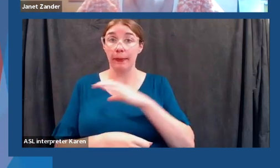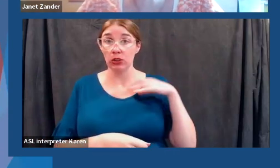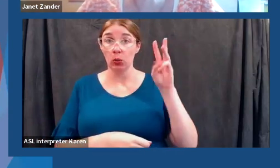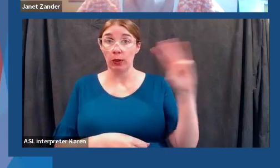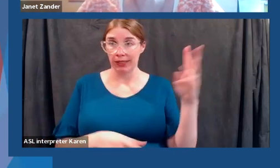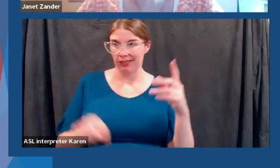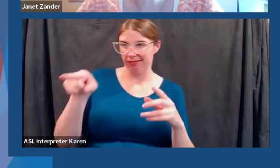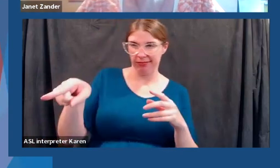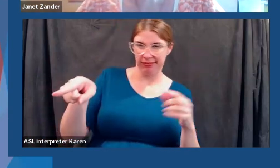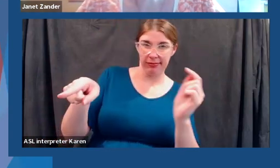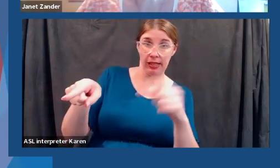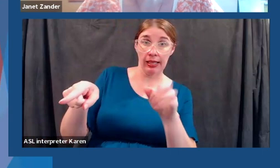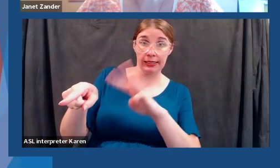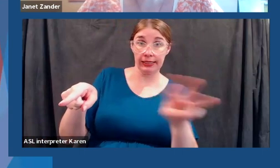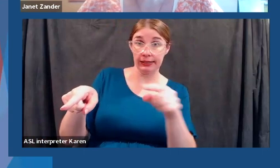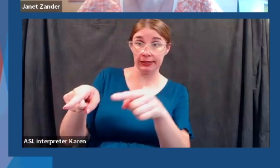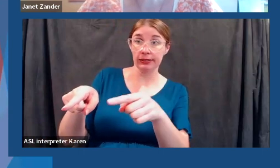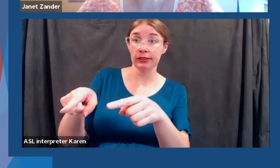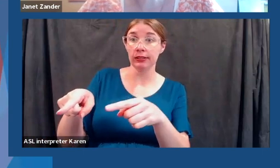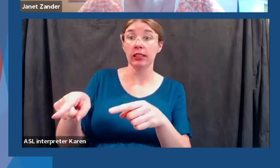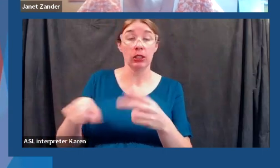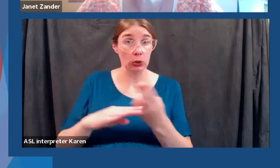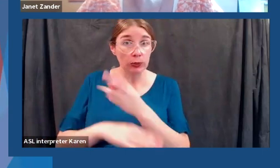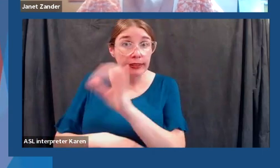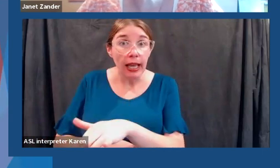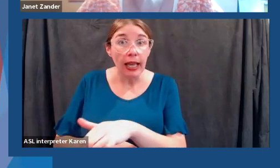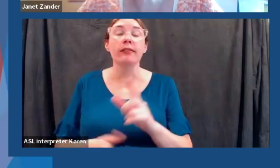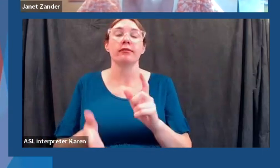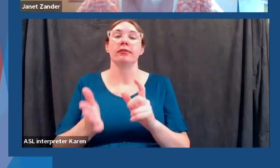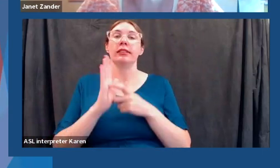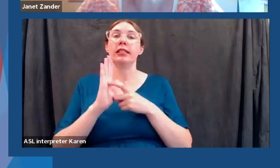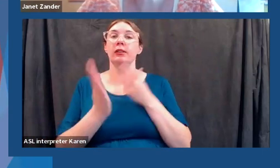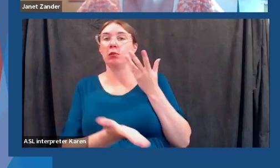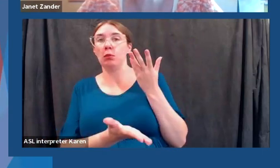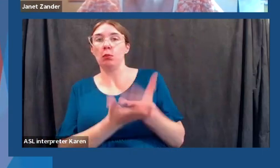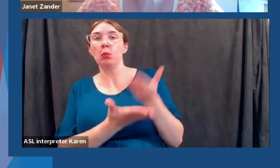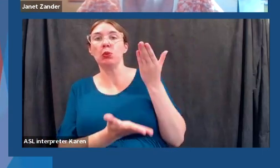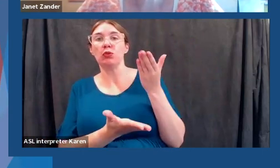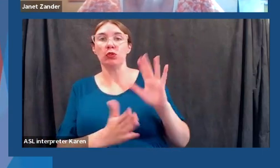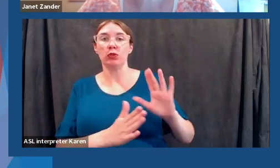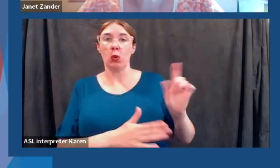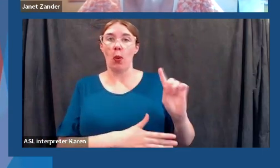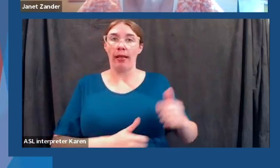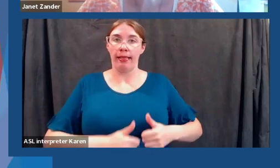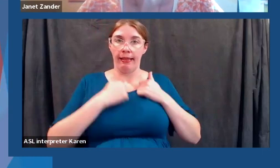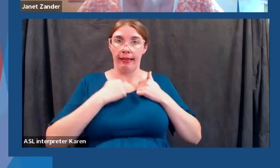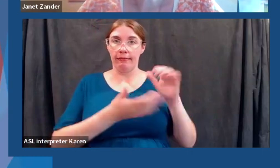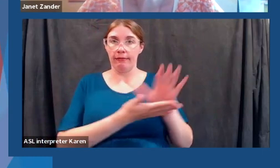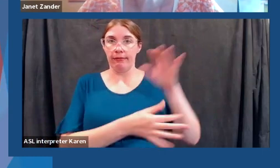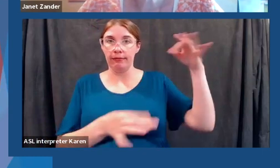this slide, they will need an acceptable proof of residence document. And